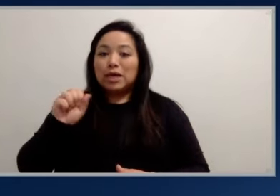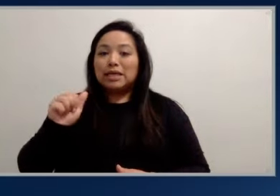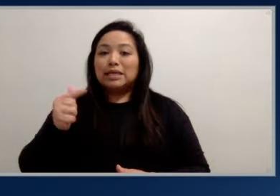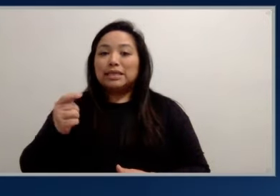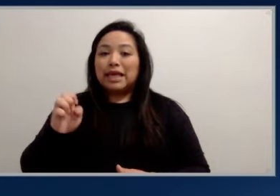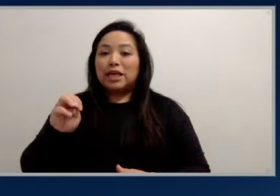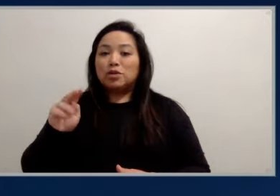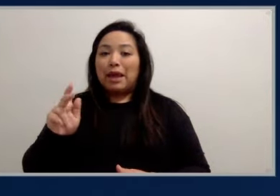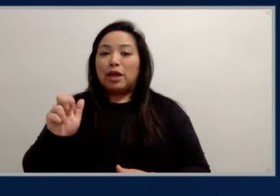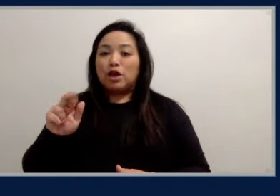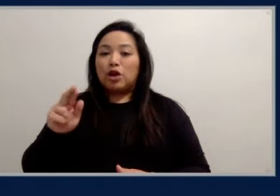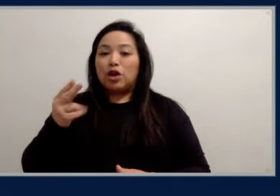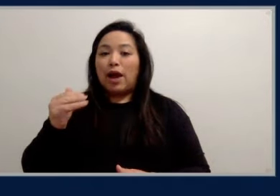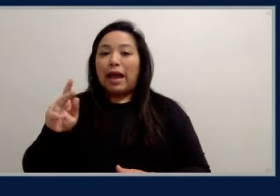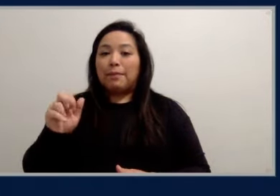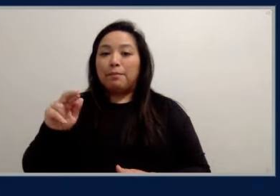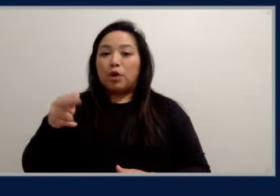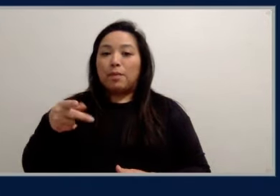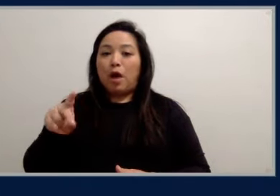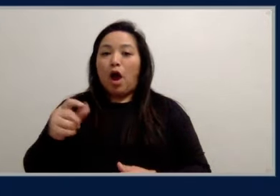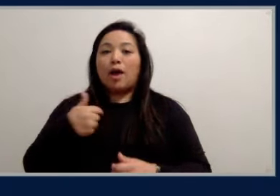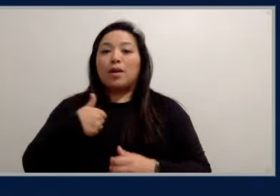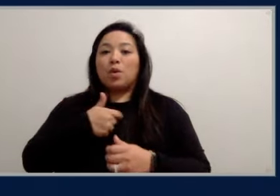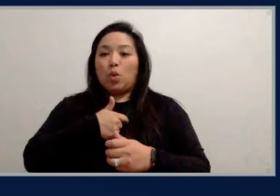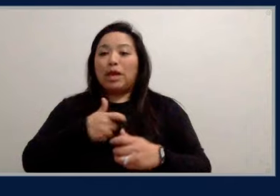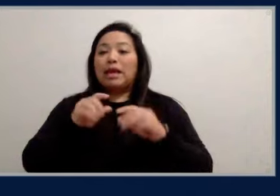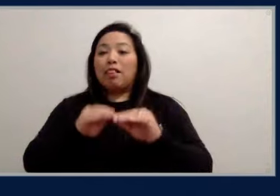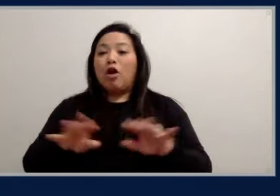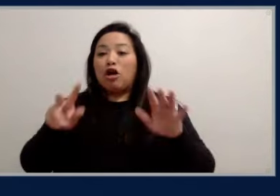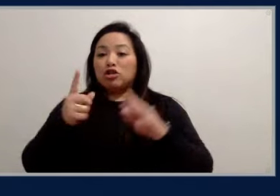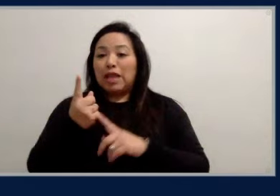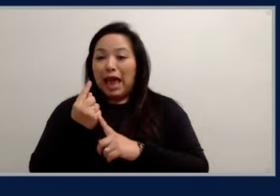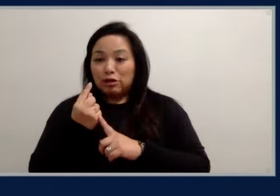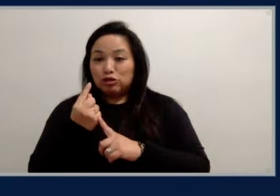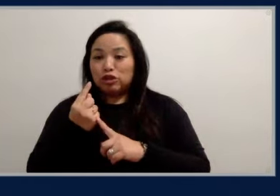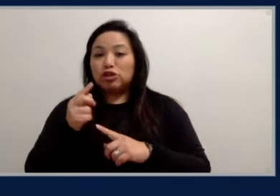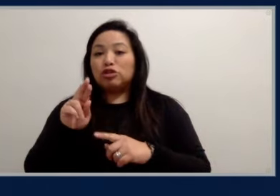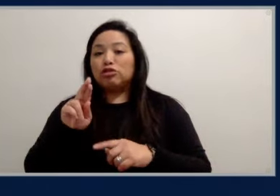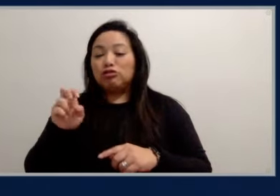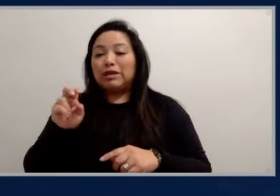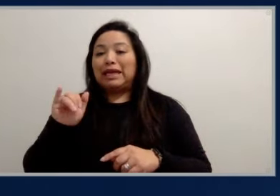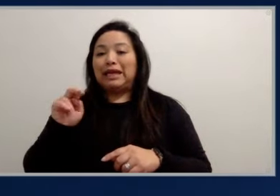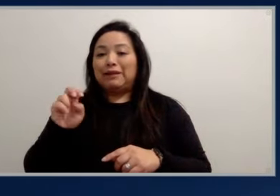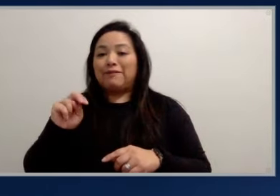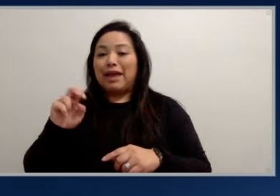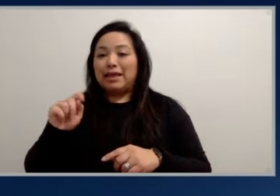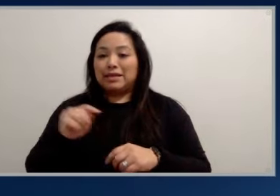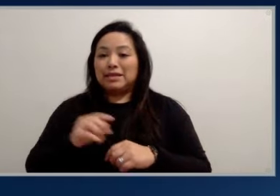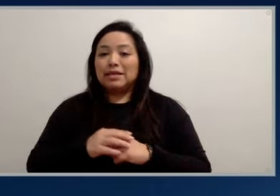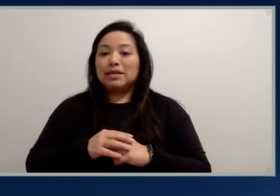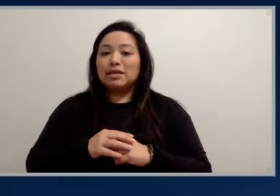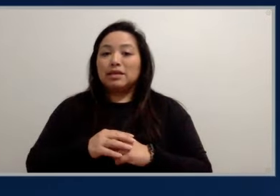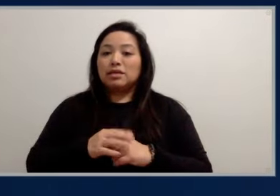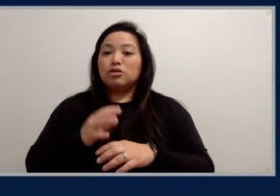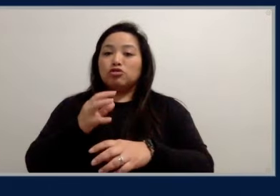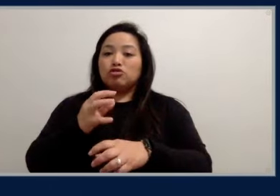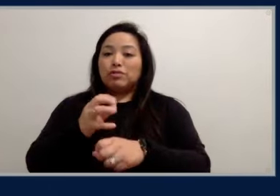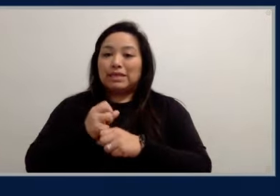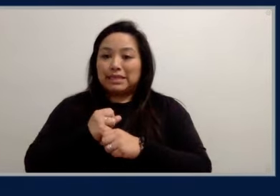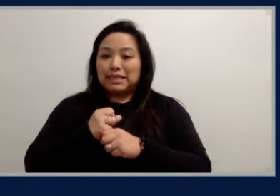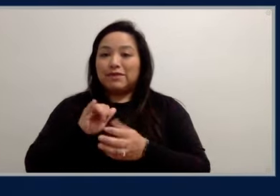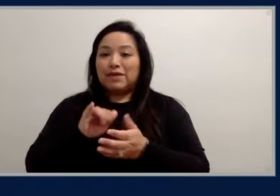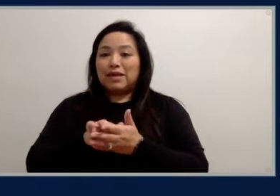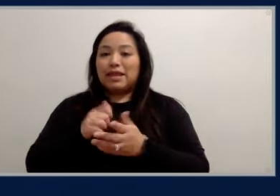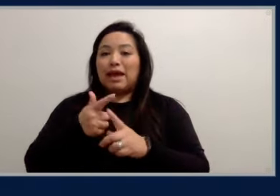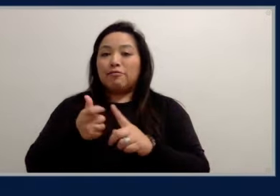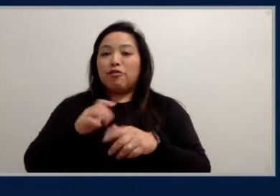service that we launched last year at reInvent. We first launched it, which provides you a resilient environment for running